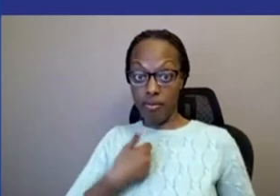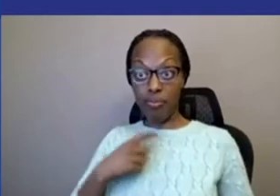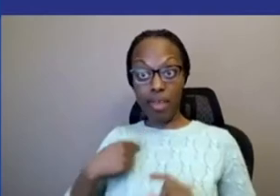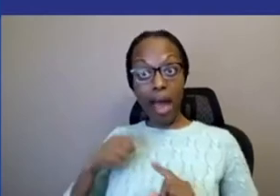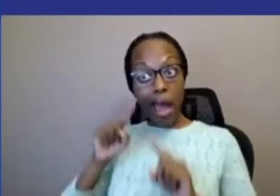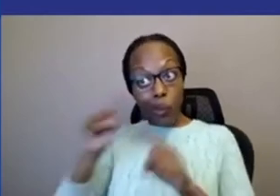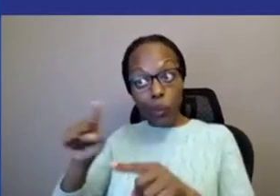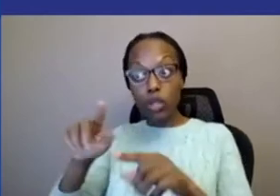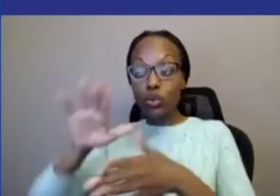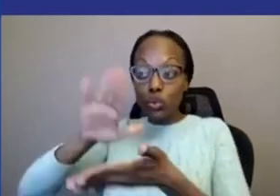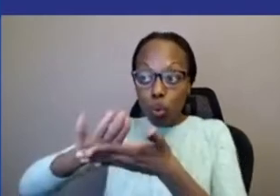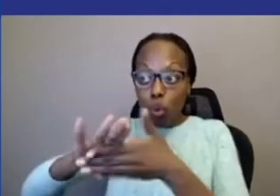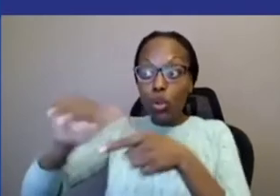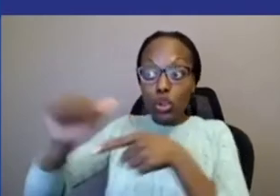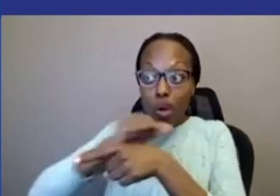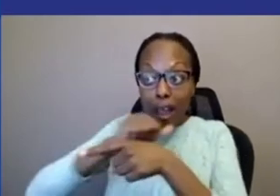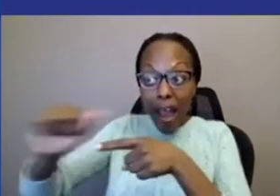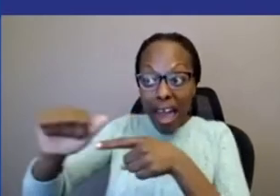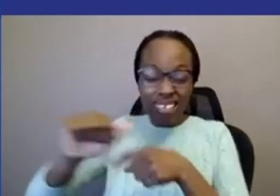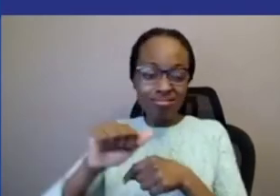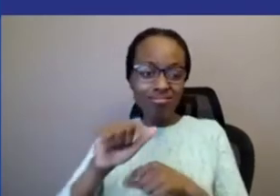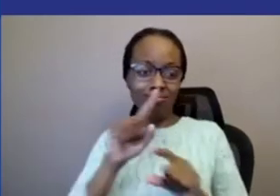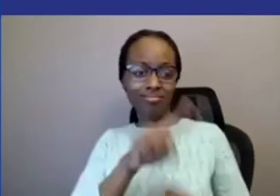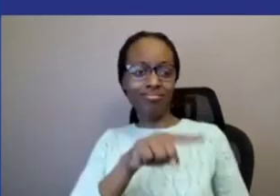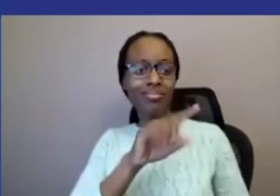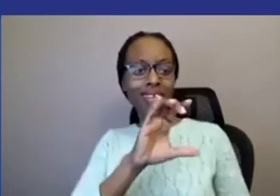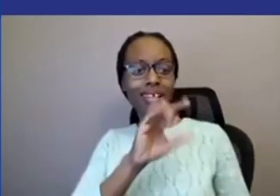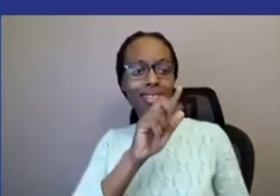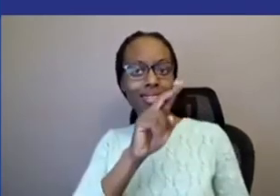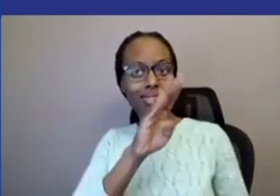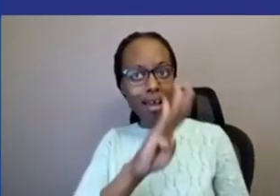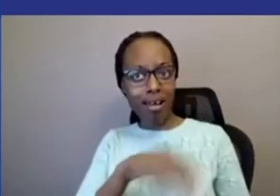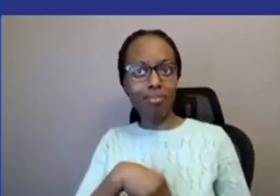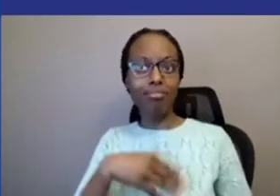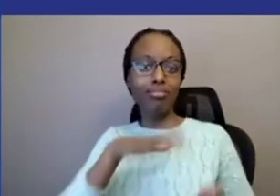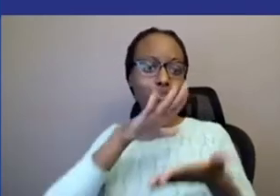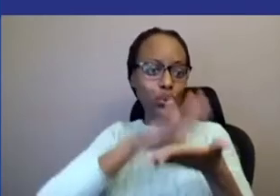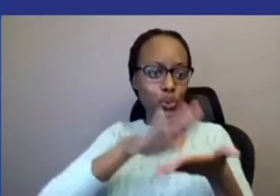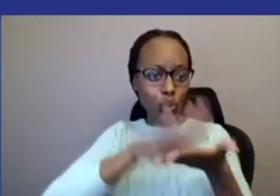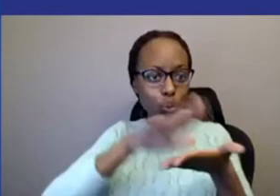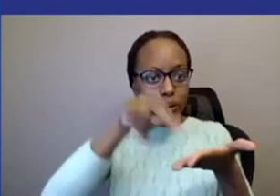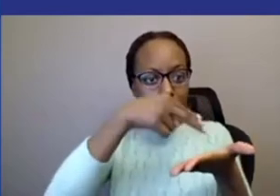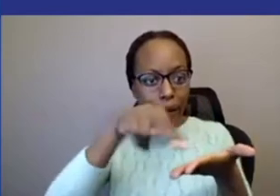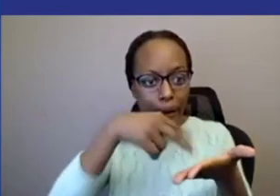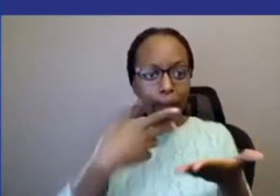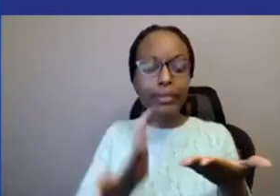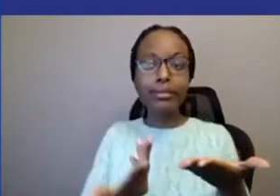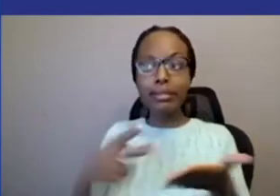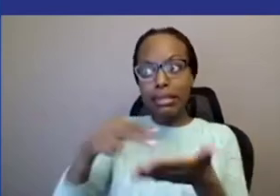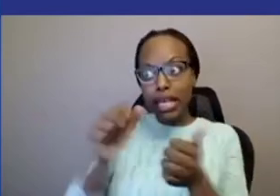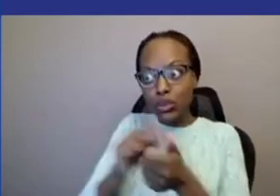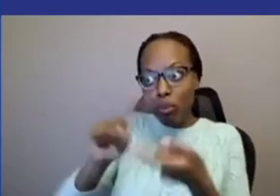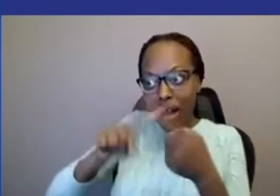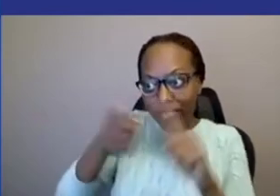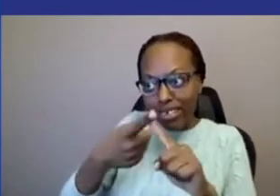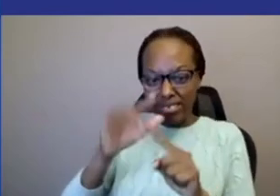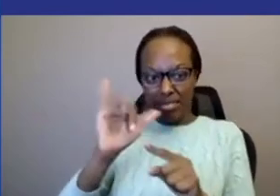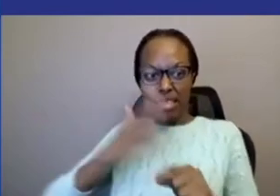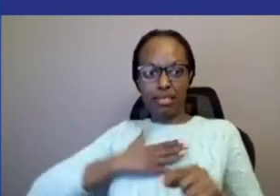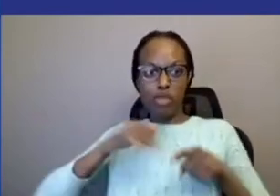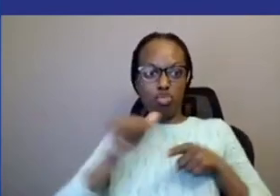clubs. It was no training besides the school dances. It was no training besides, you know, dancing with my friends, you